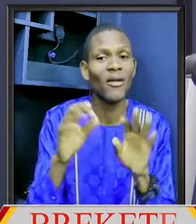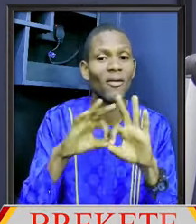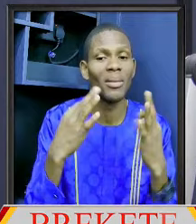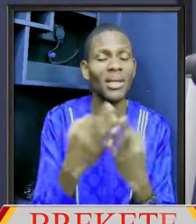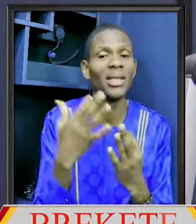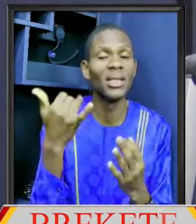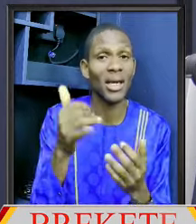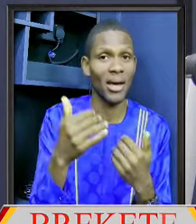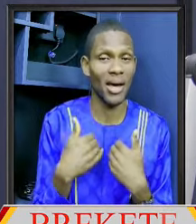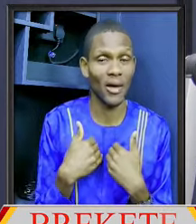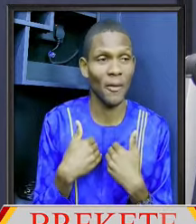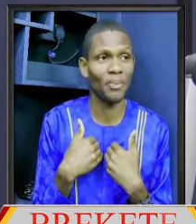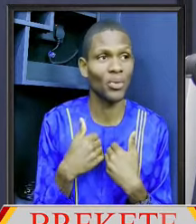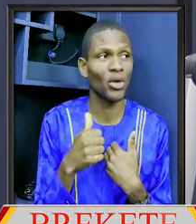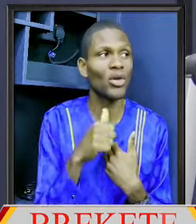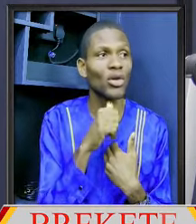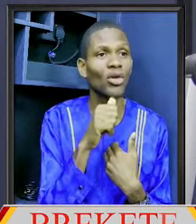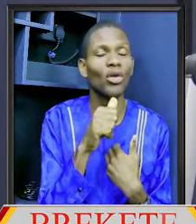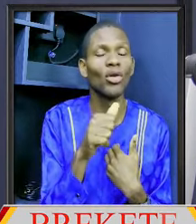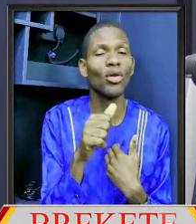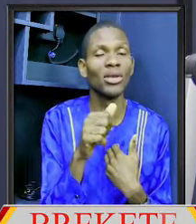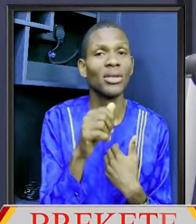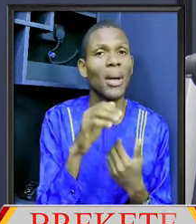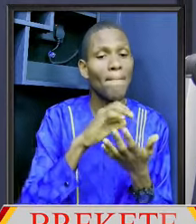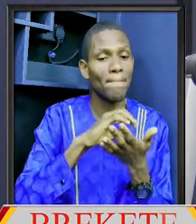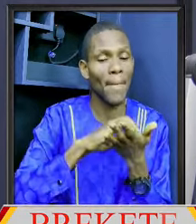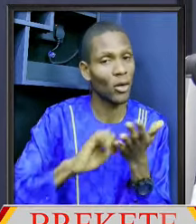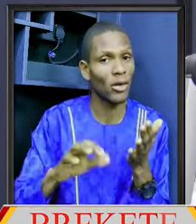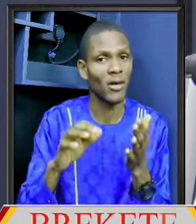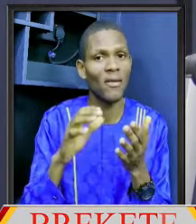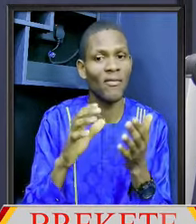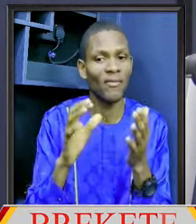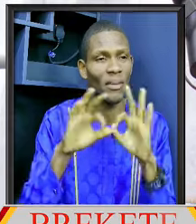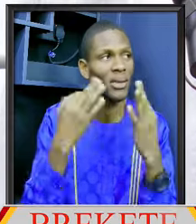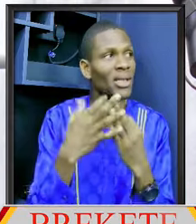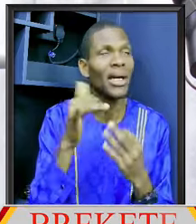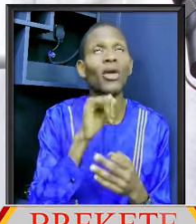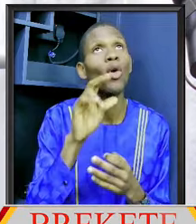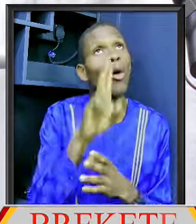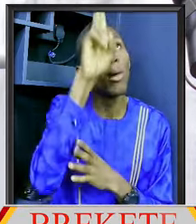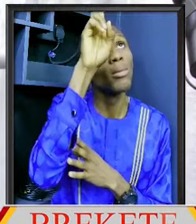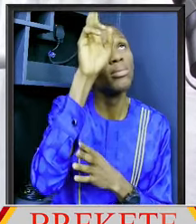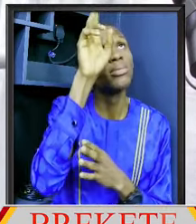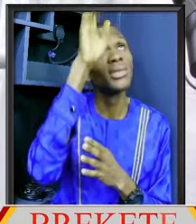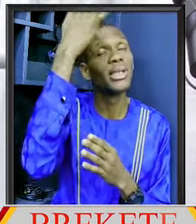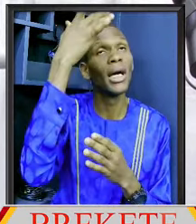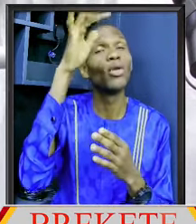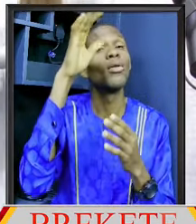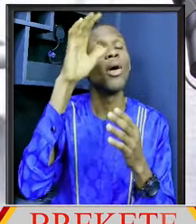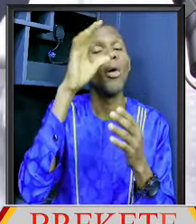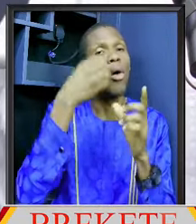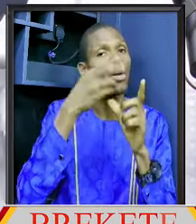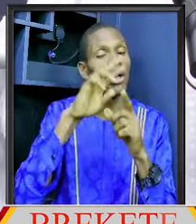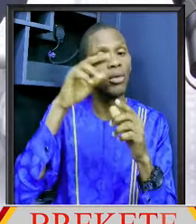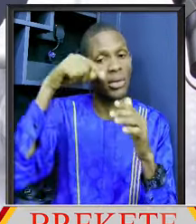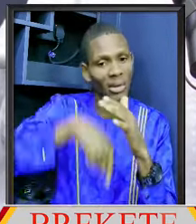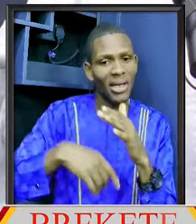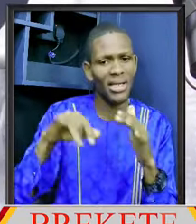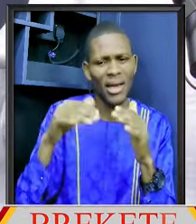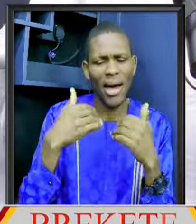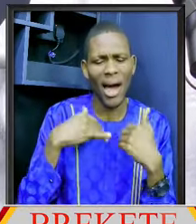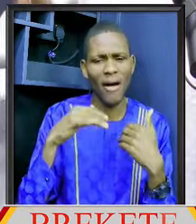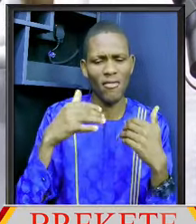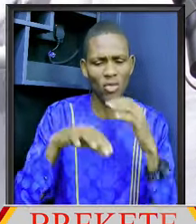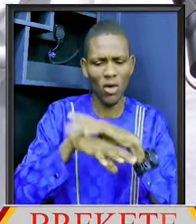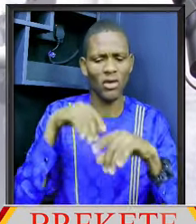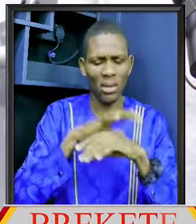family where they come from. No be minus family now. They know they up there, and they know they're down. He came from a